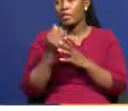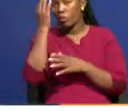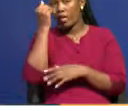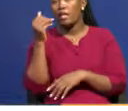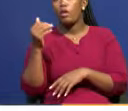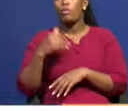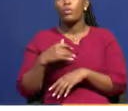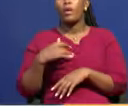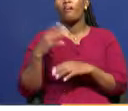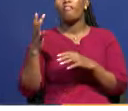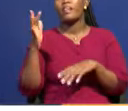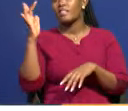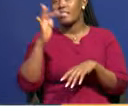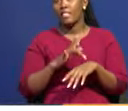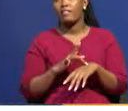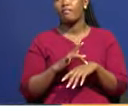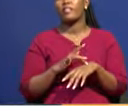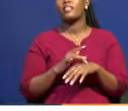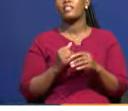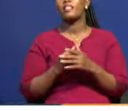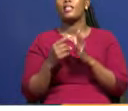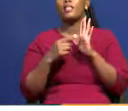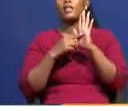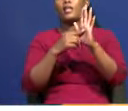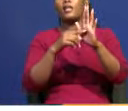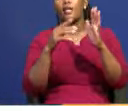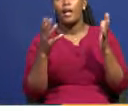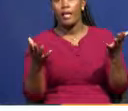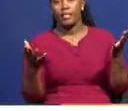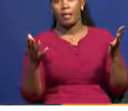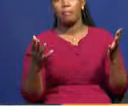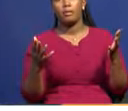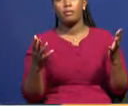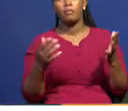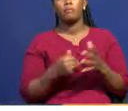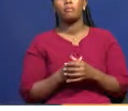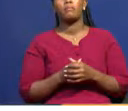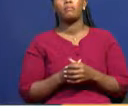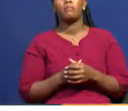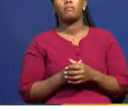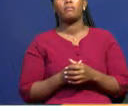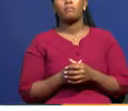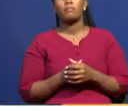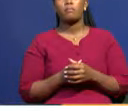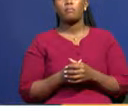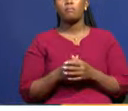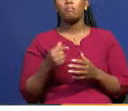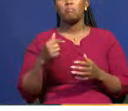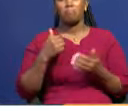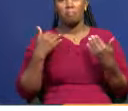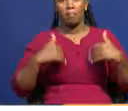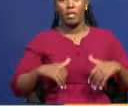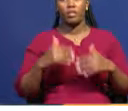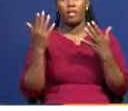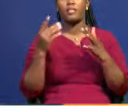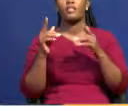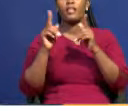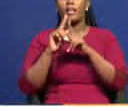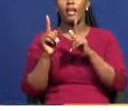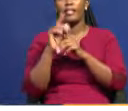effect, you see. Let me give you an example, Abdi. As a lecturer, I go for a loan